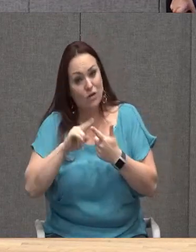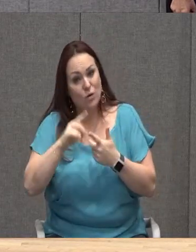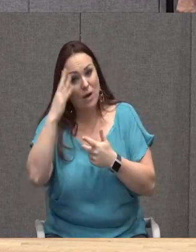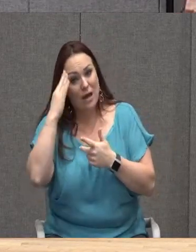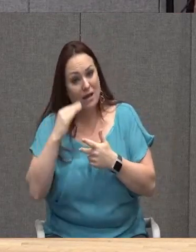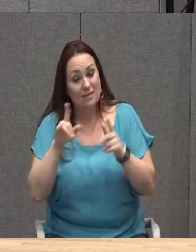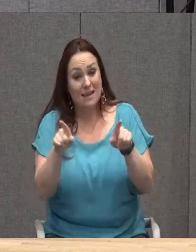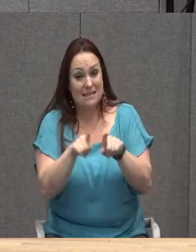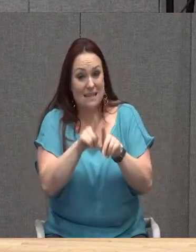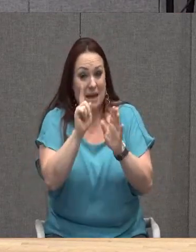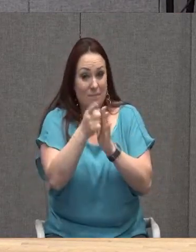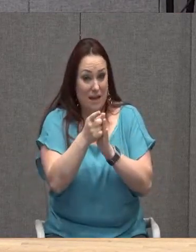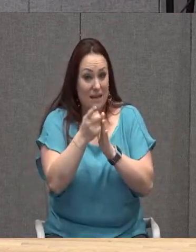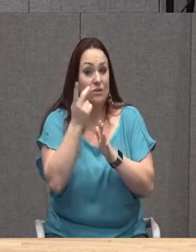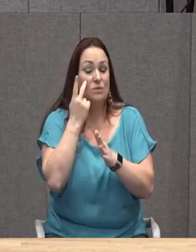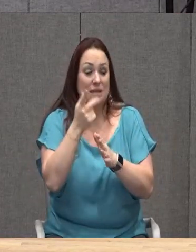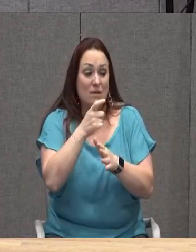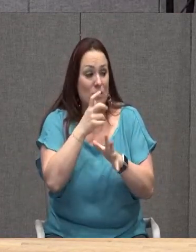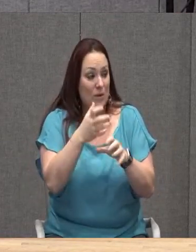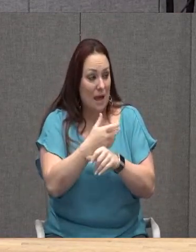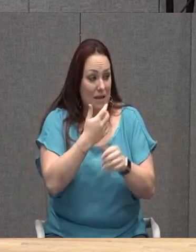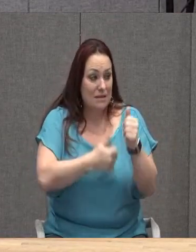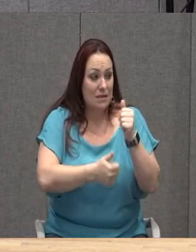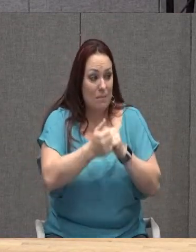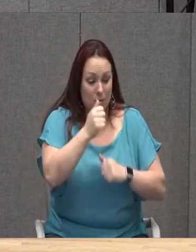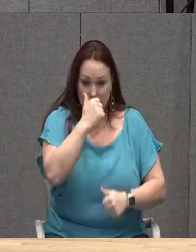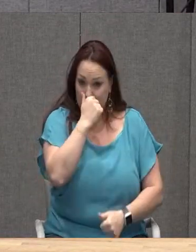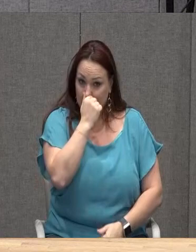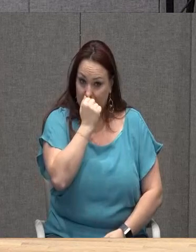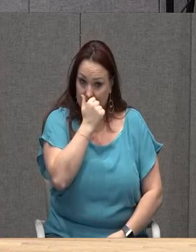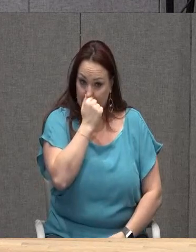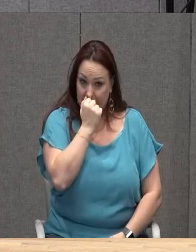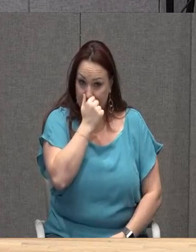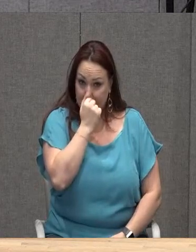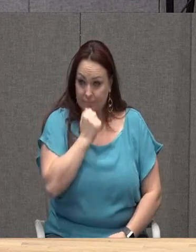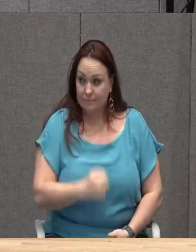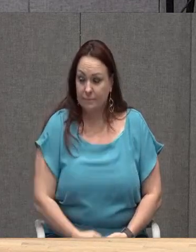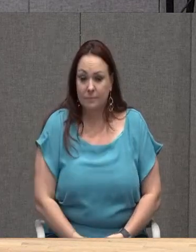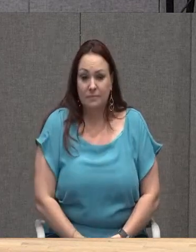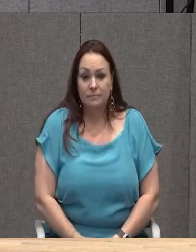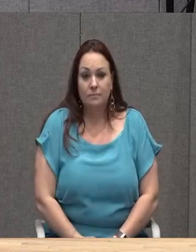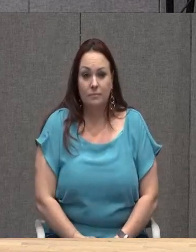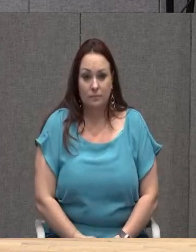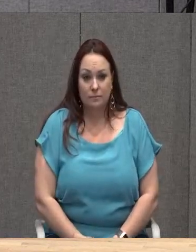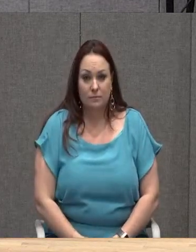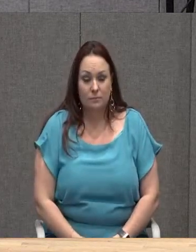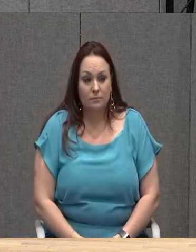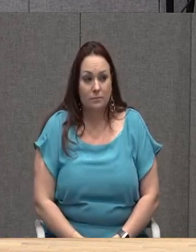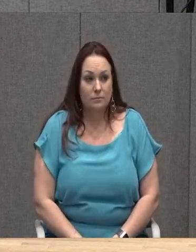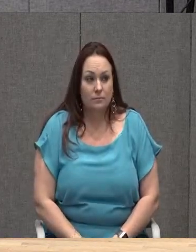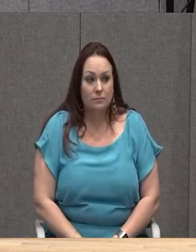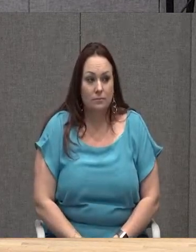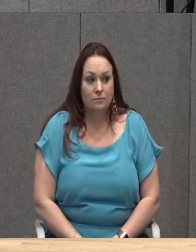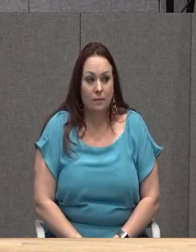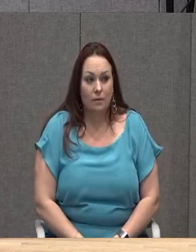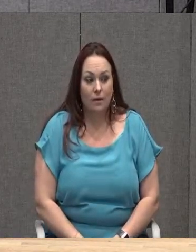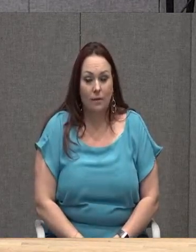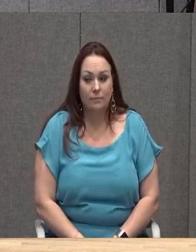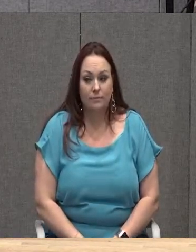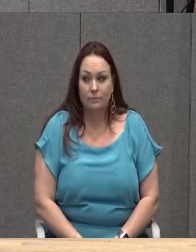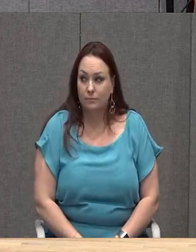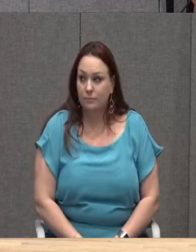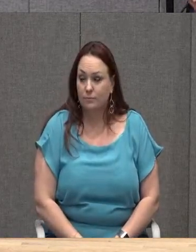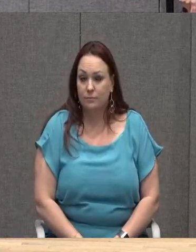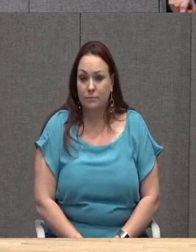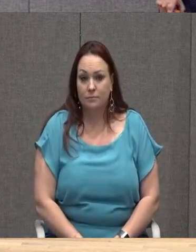same minute to see who gets the most. So van a tener 1 minuto. Si estás solo en tu casa, puedes jugar